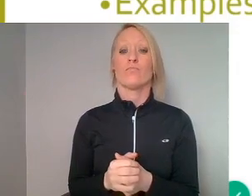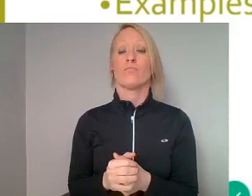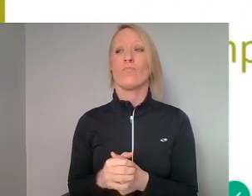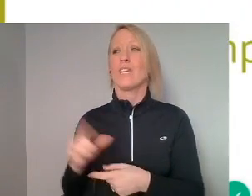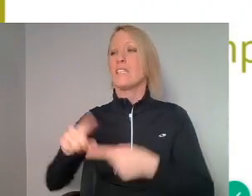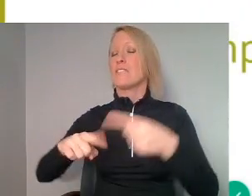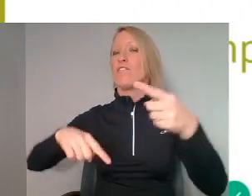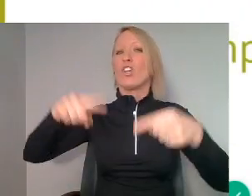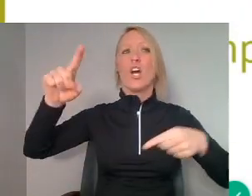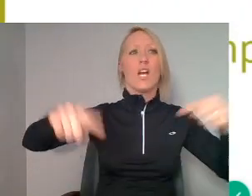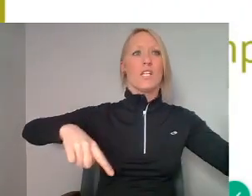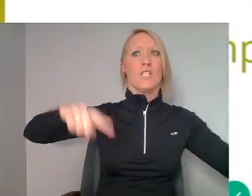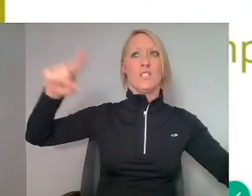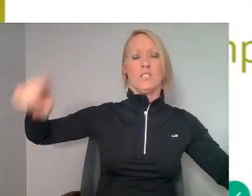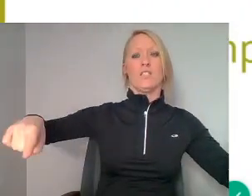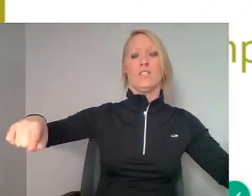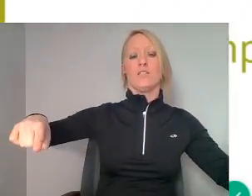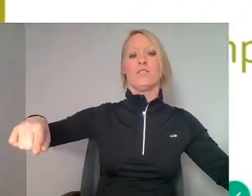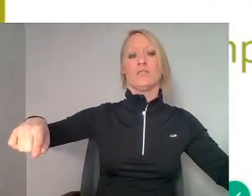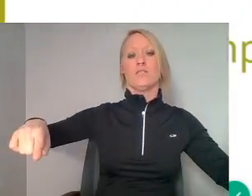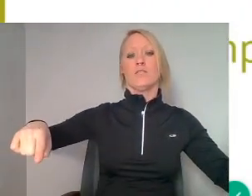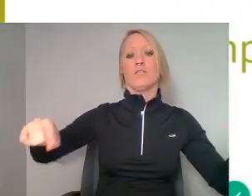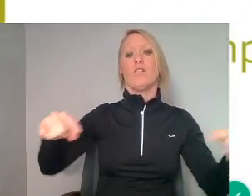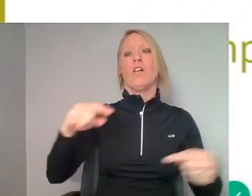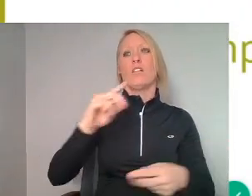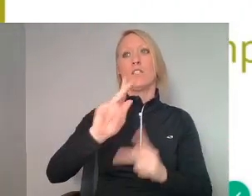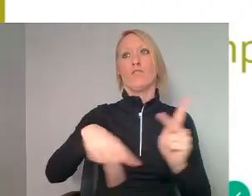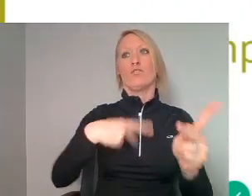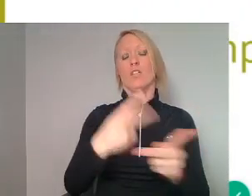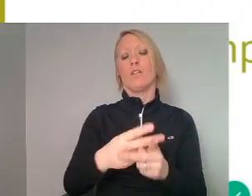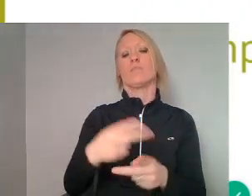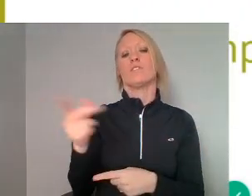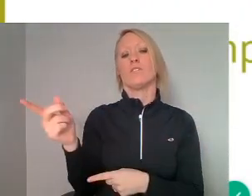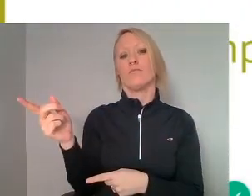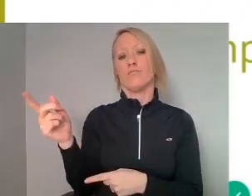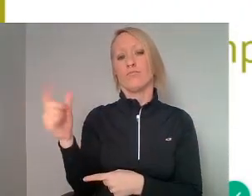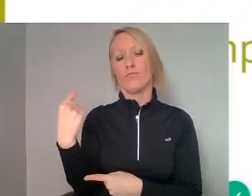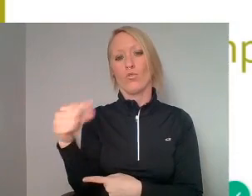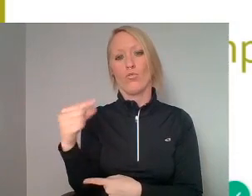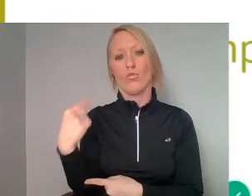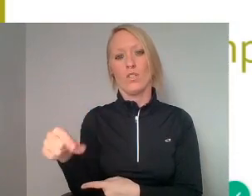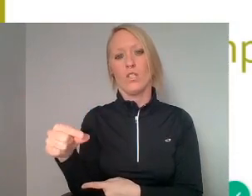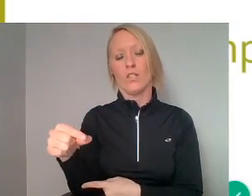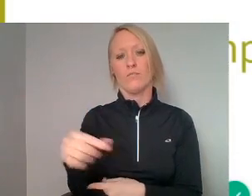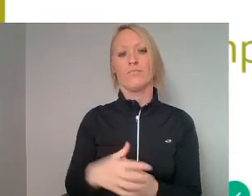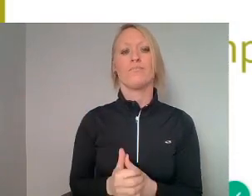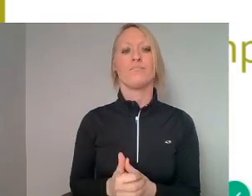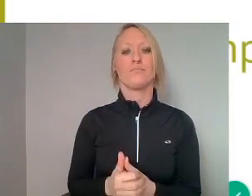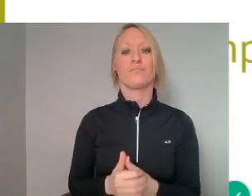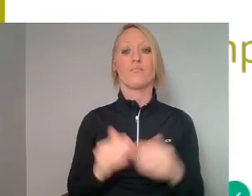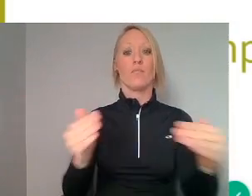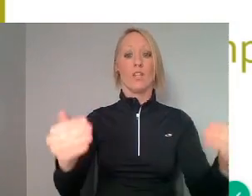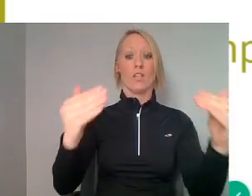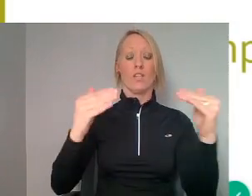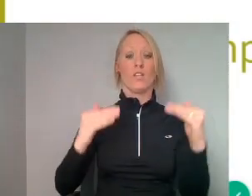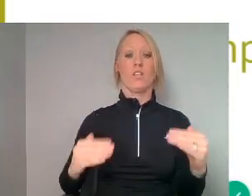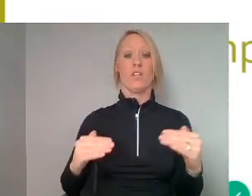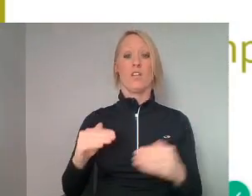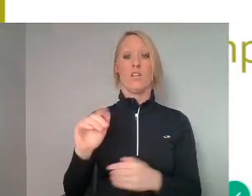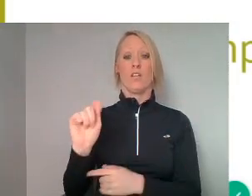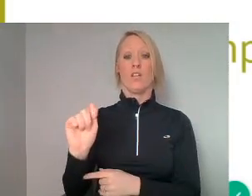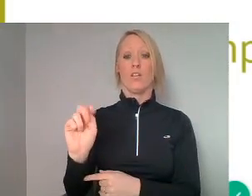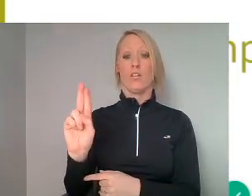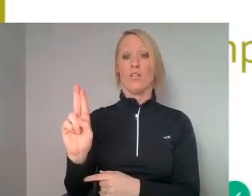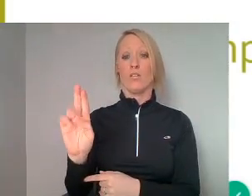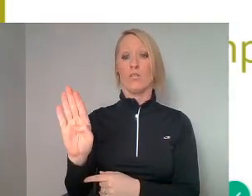benefits. Next category is tubers. This is a definition. It's a portion of an underground stem from which